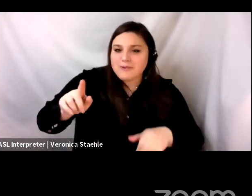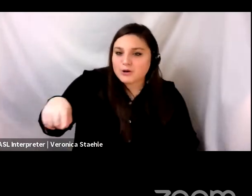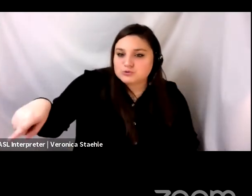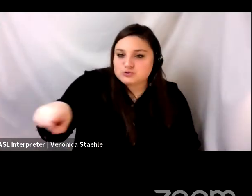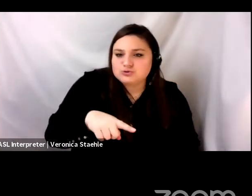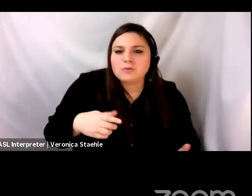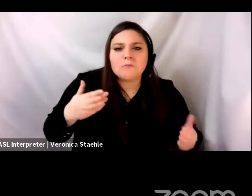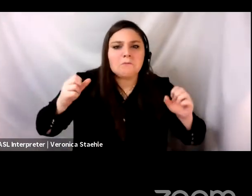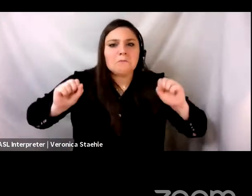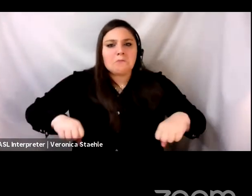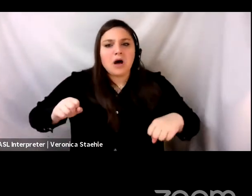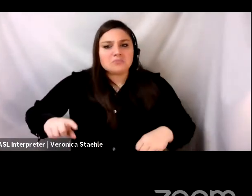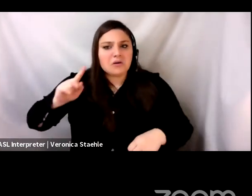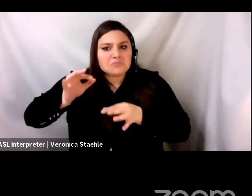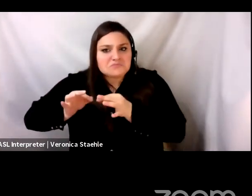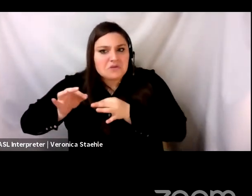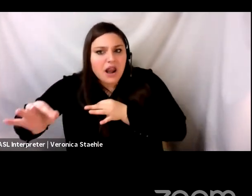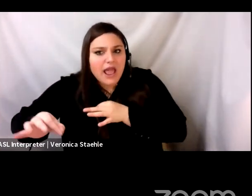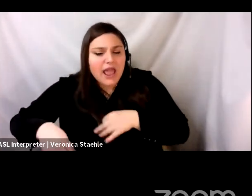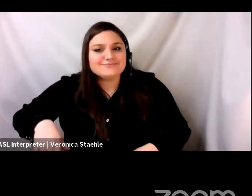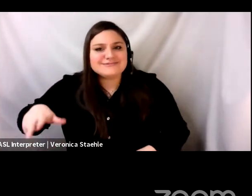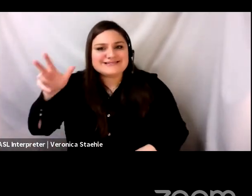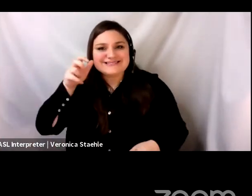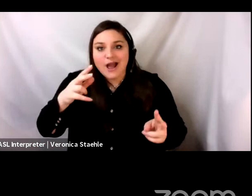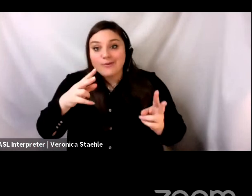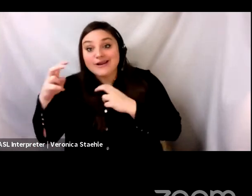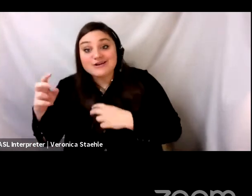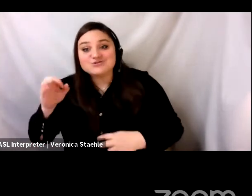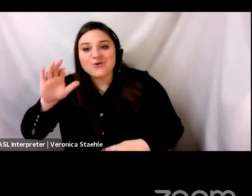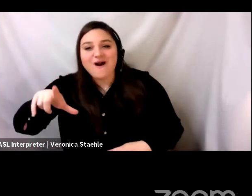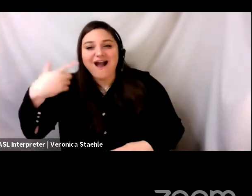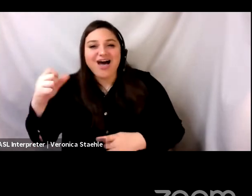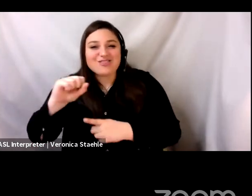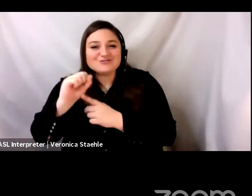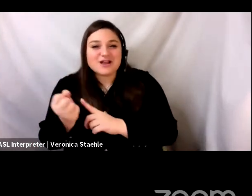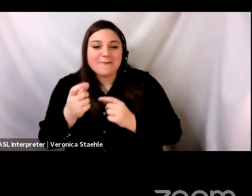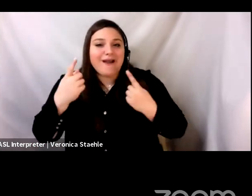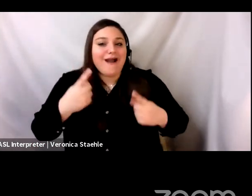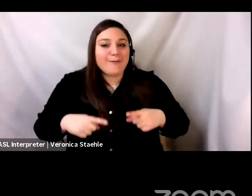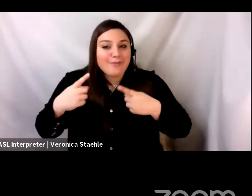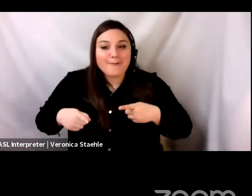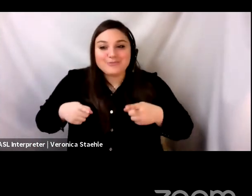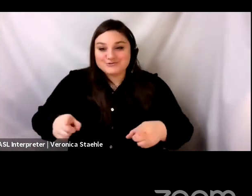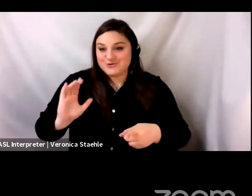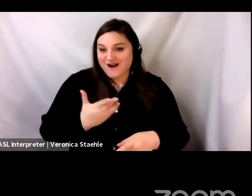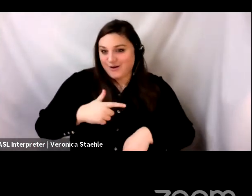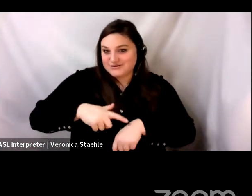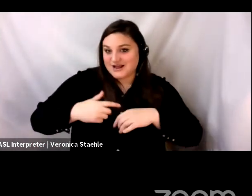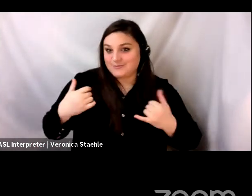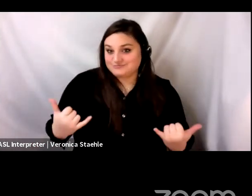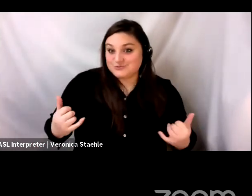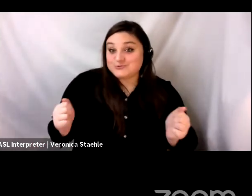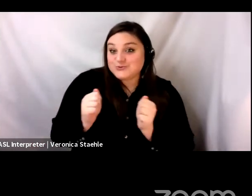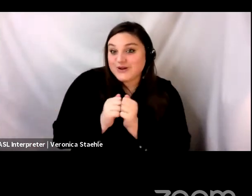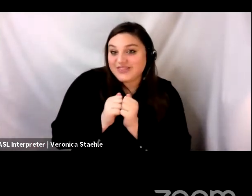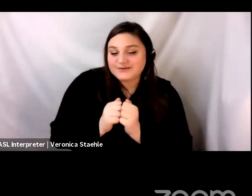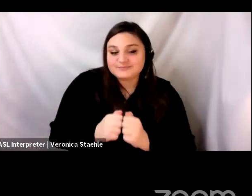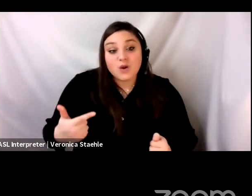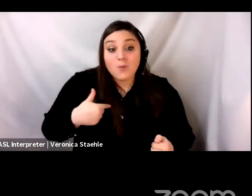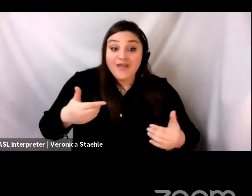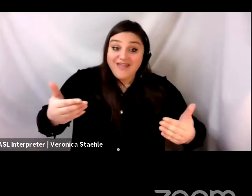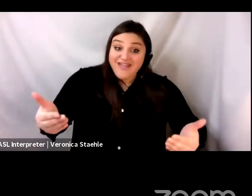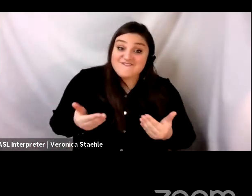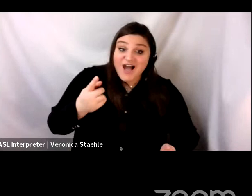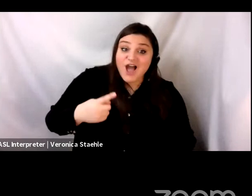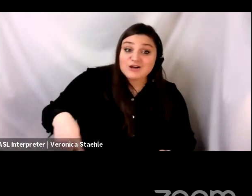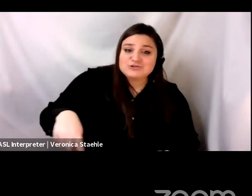sound issues, and changing circumstances that may occur during our time together. We invite you to be patient